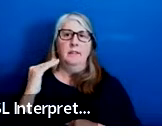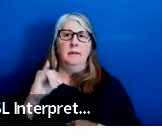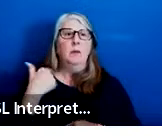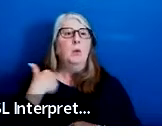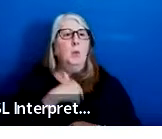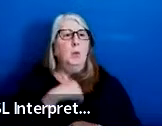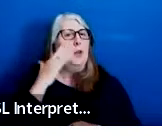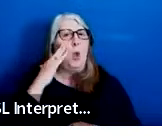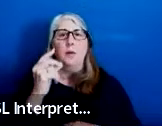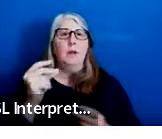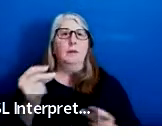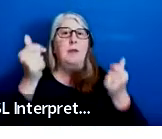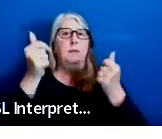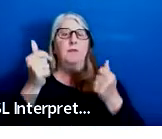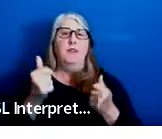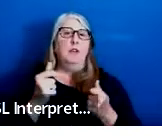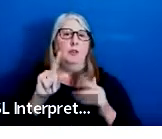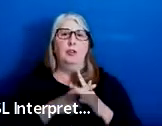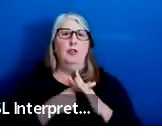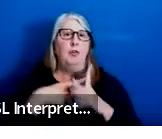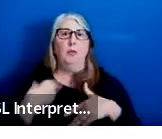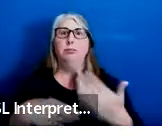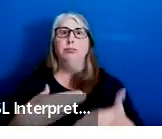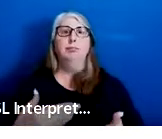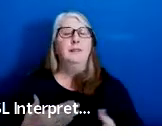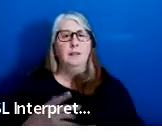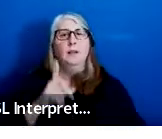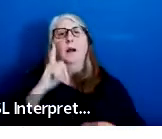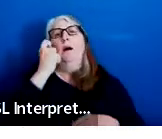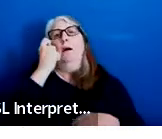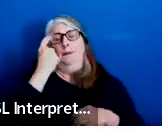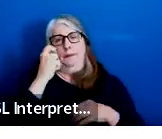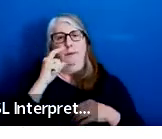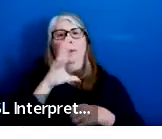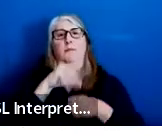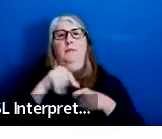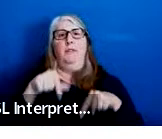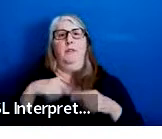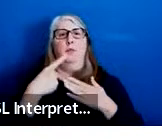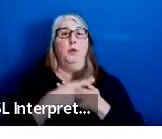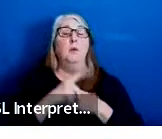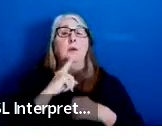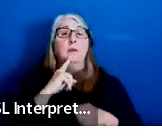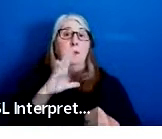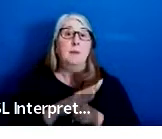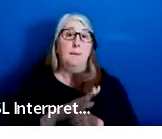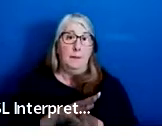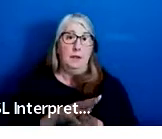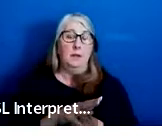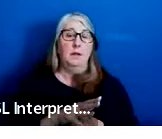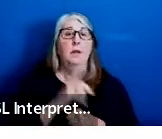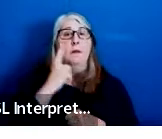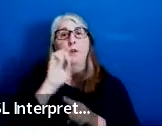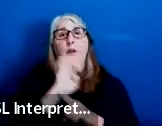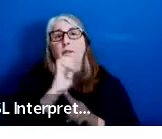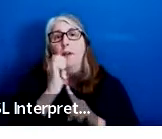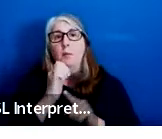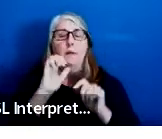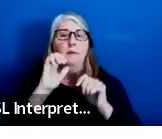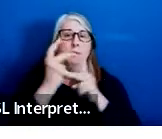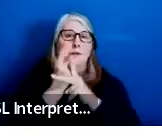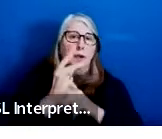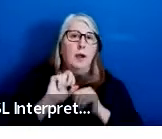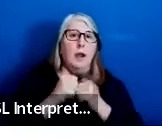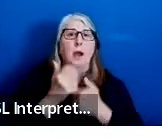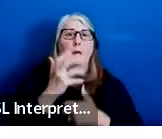your fingers and you're a composter. Being a part of this program is making a commitment to the environment and having to figure out how that